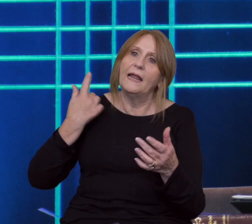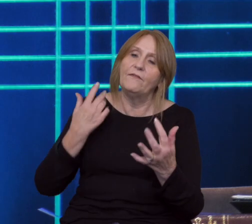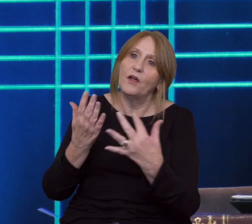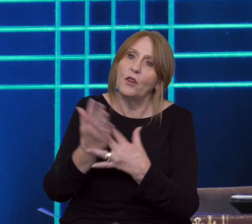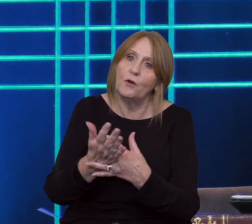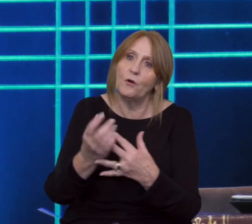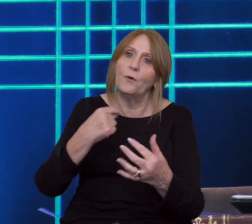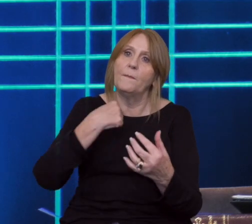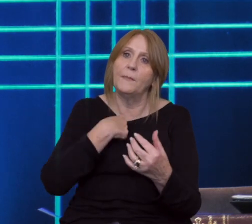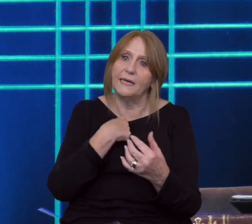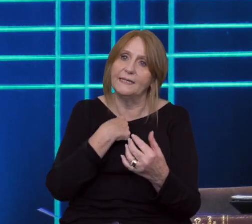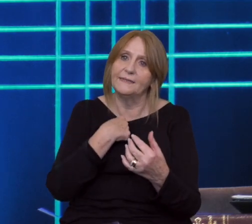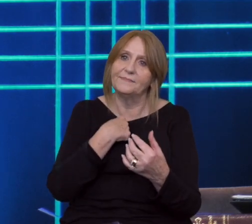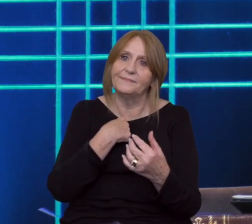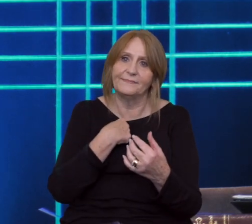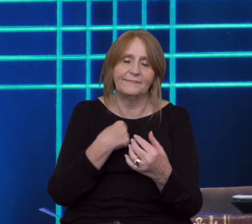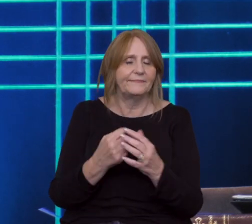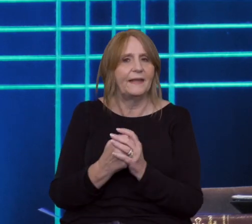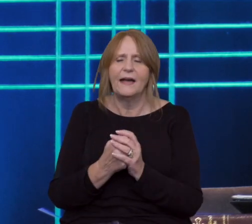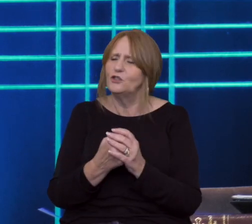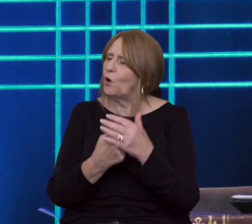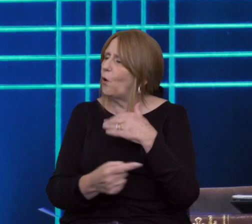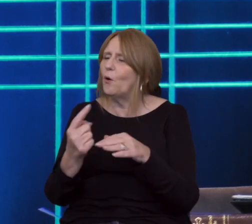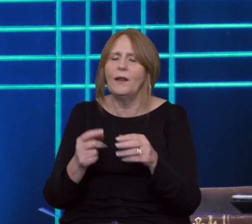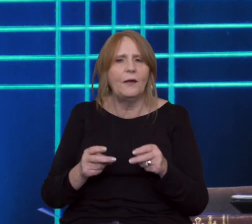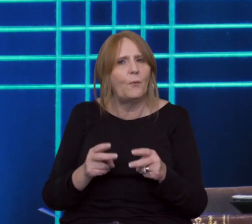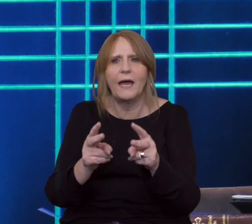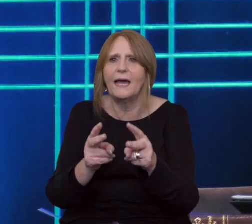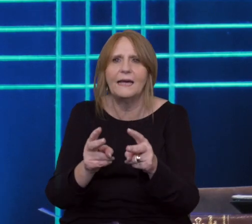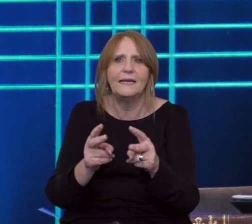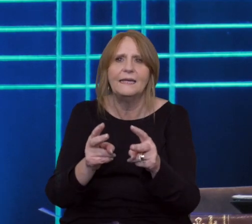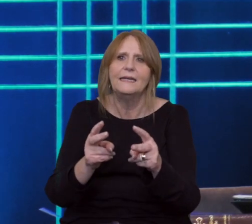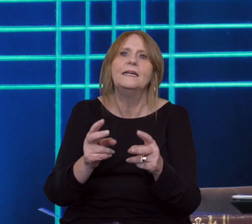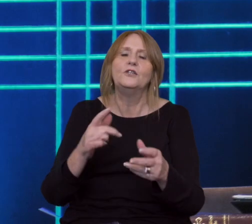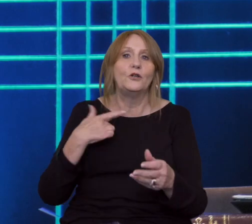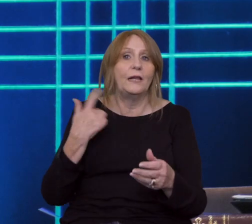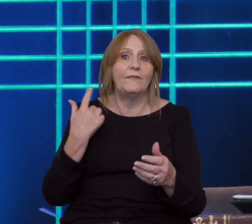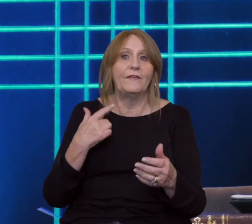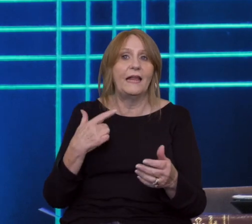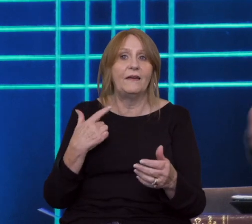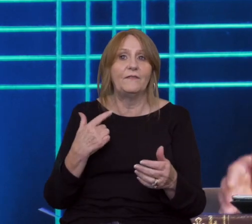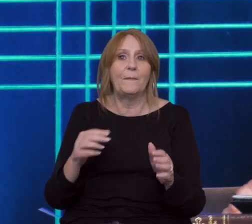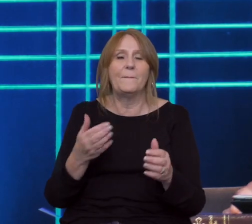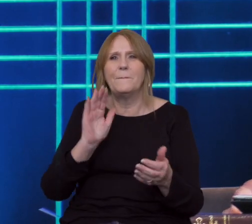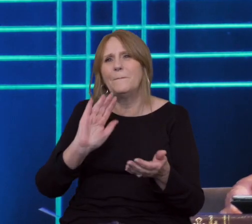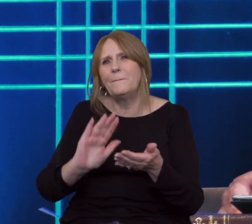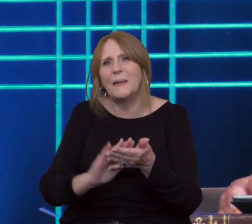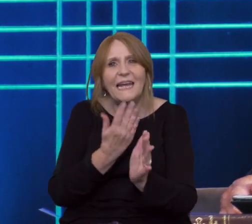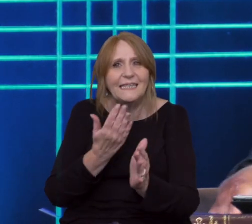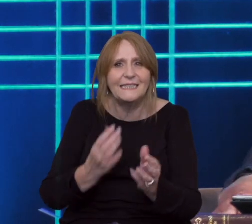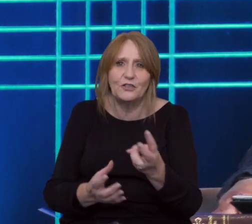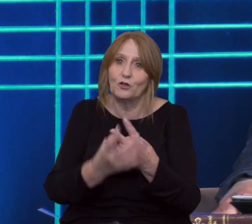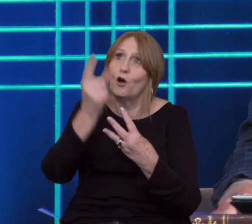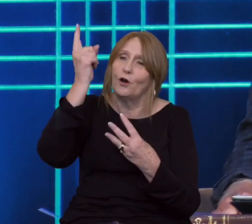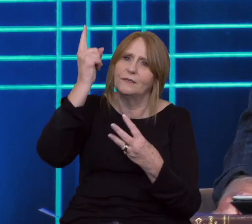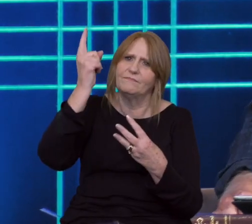me. And you know what? That's the only way to live a life that's pleasing to God. Those old habits, those